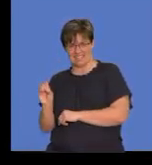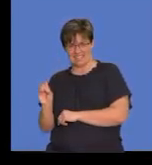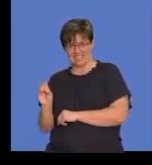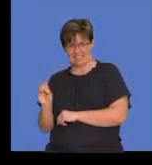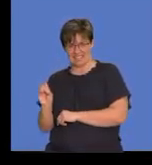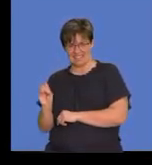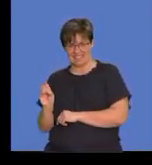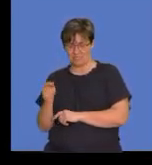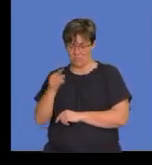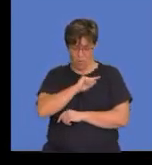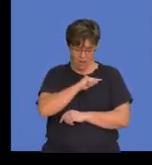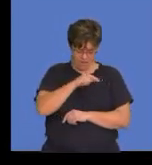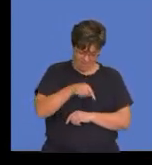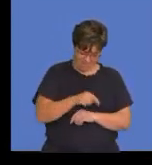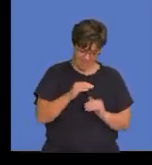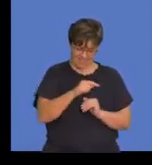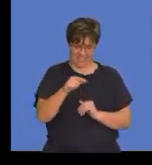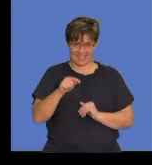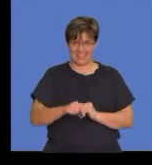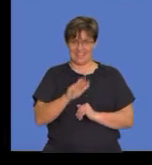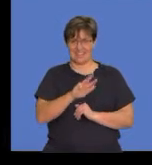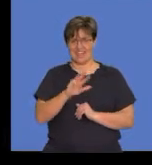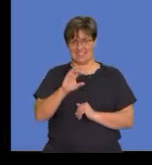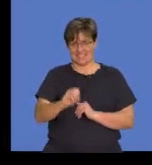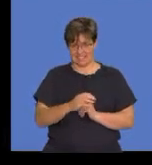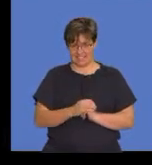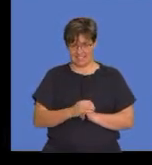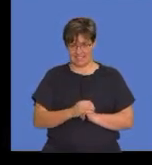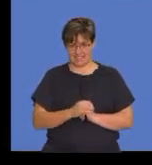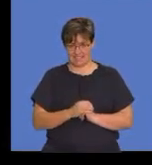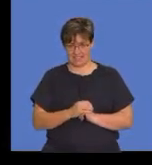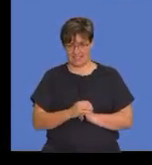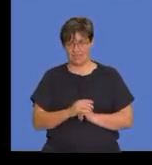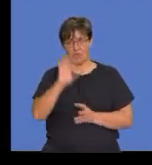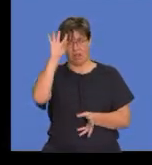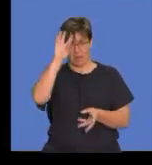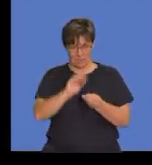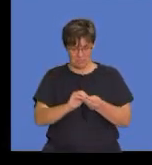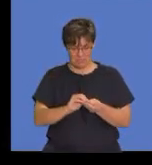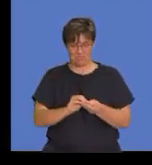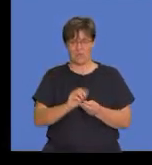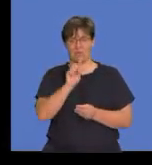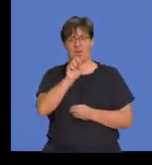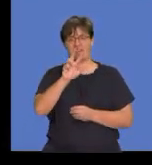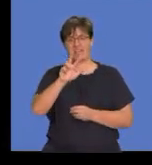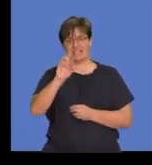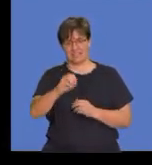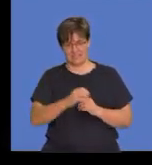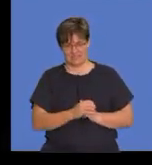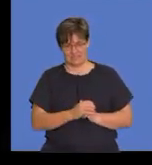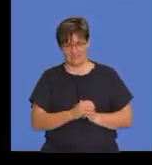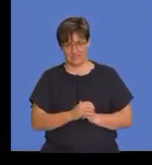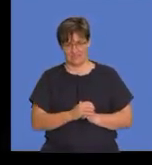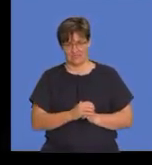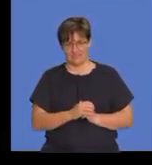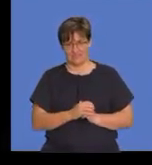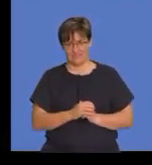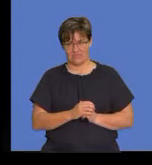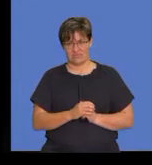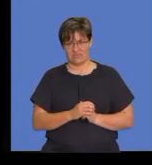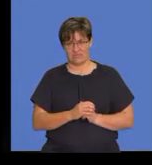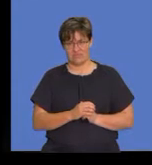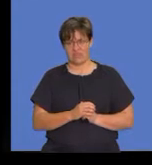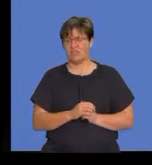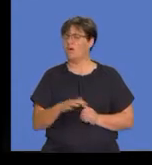add up to 90 degrees, so that they can all be 180 degrees if you add them. Now, one